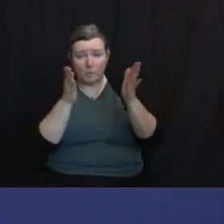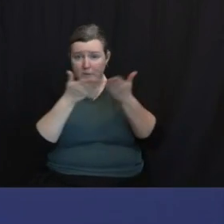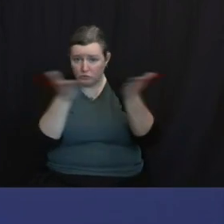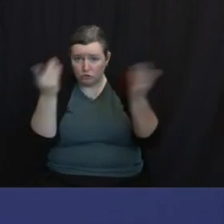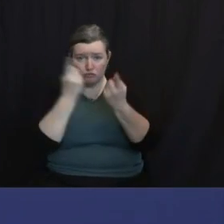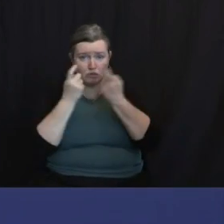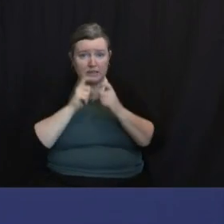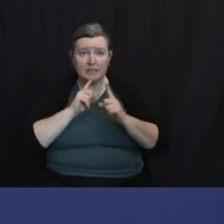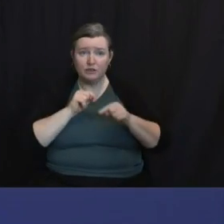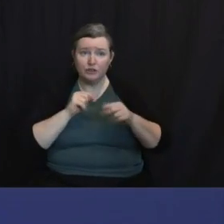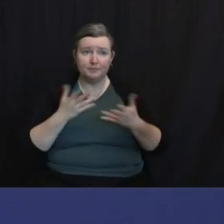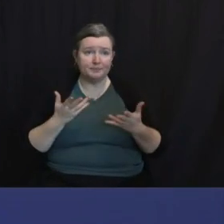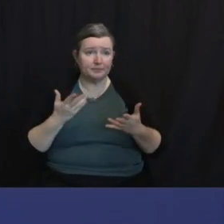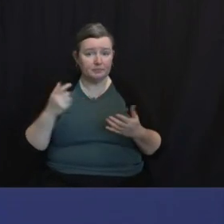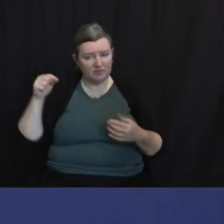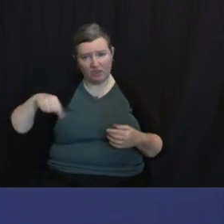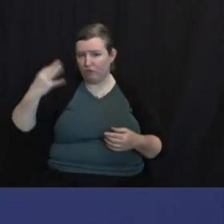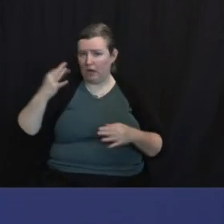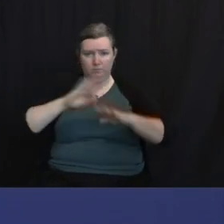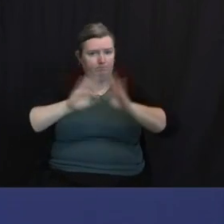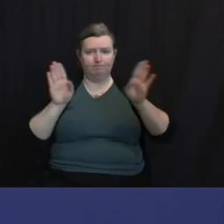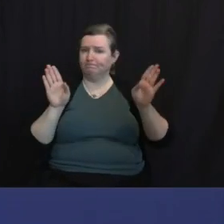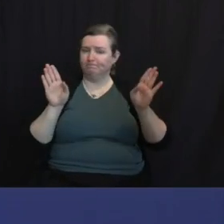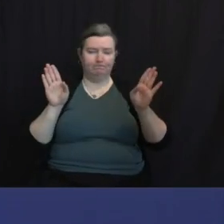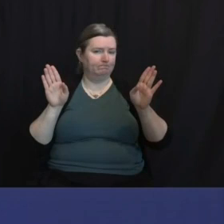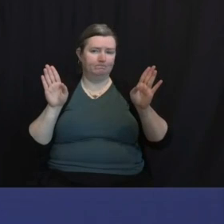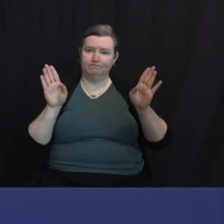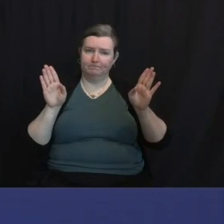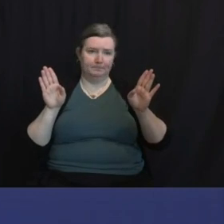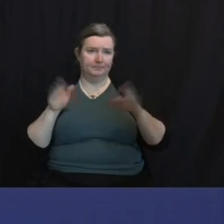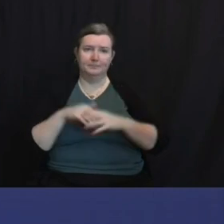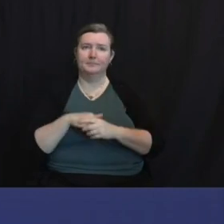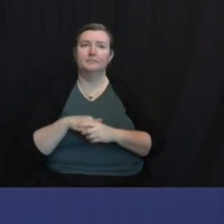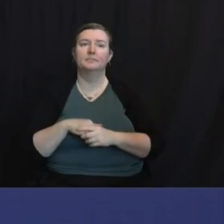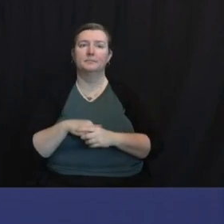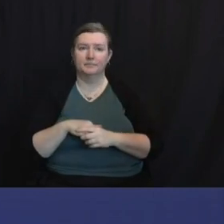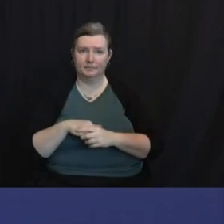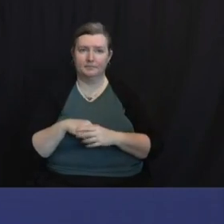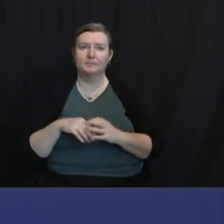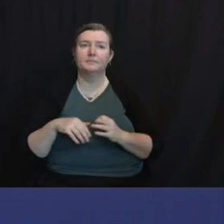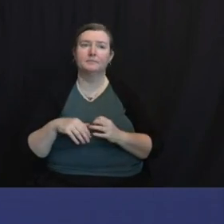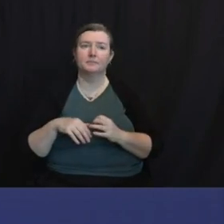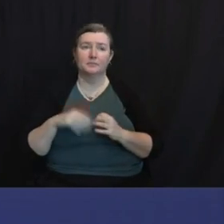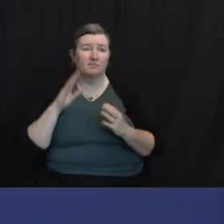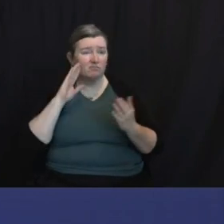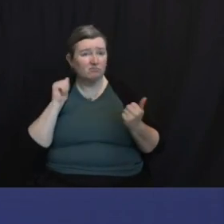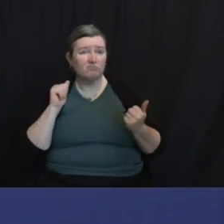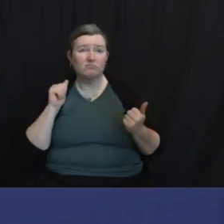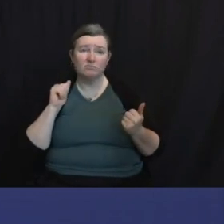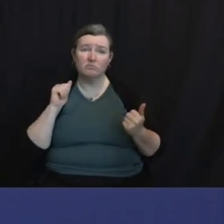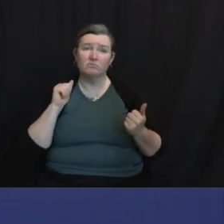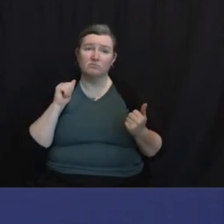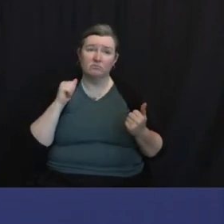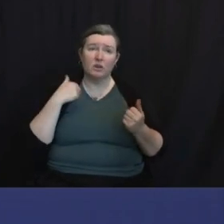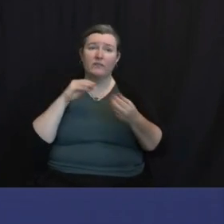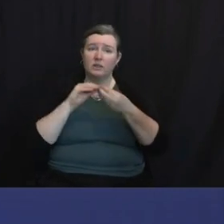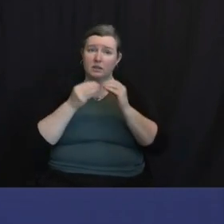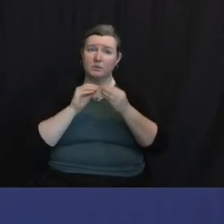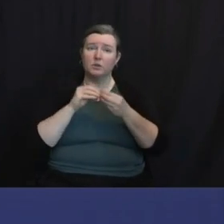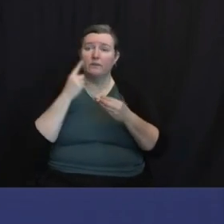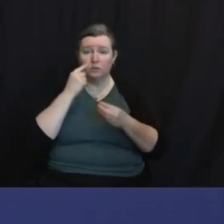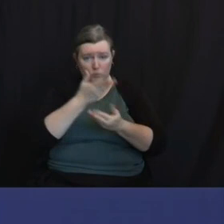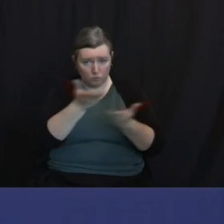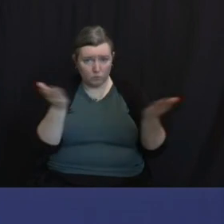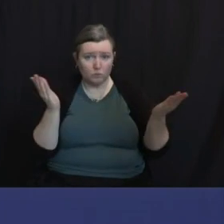Friday. Details to be determined. Hopefully, we'll have COVID numbers for you, and we'll be